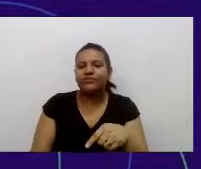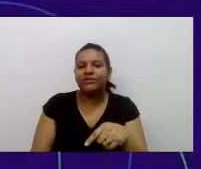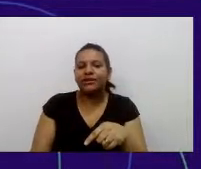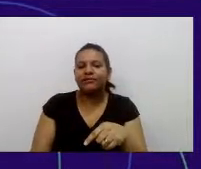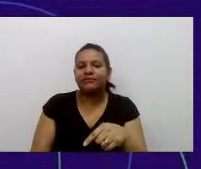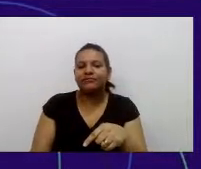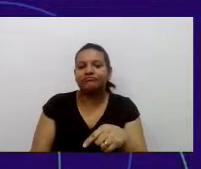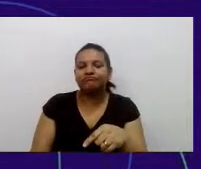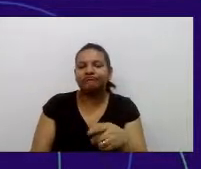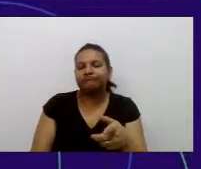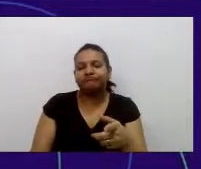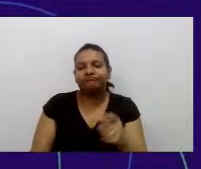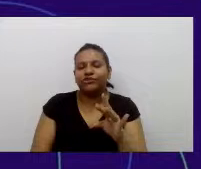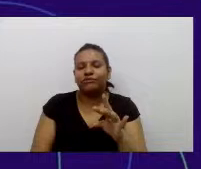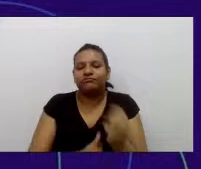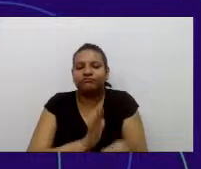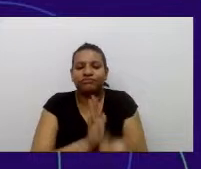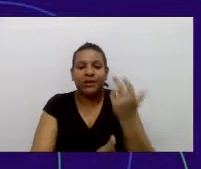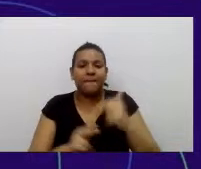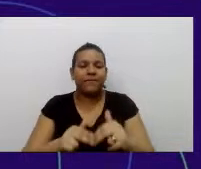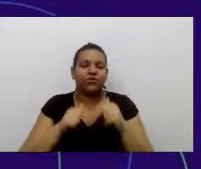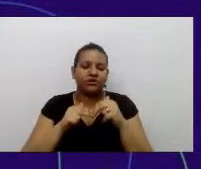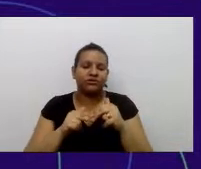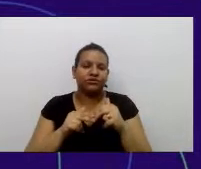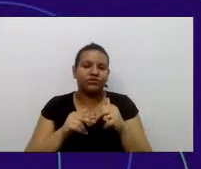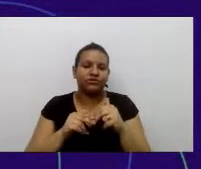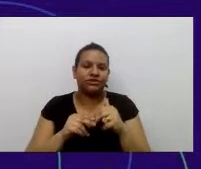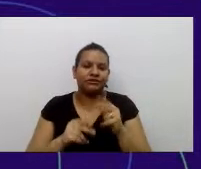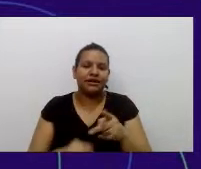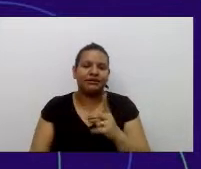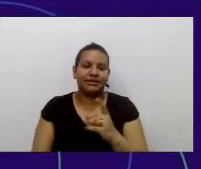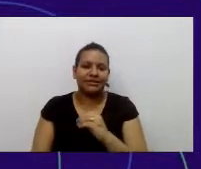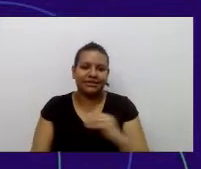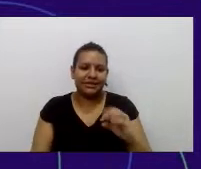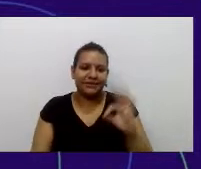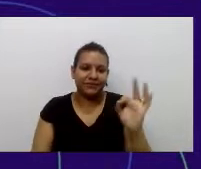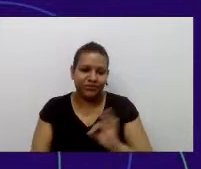always 100% reliable. Okay, that's why we need to be